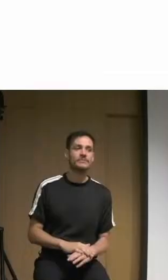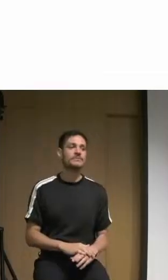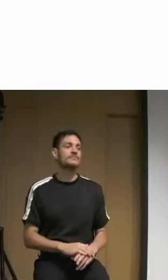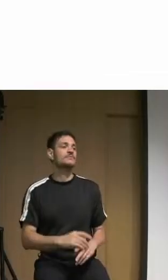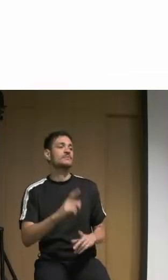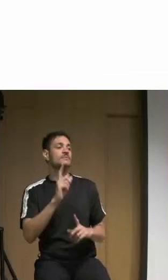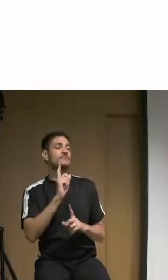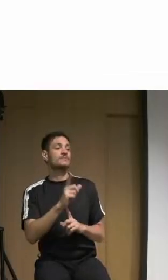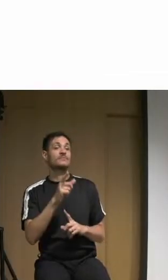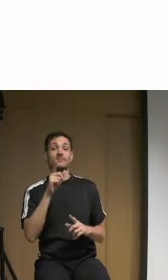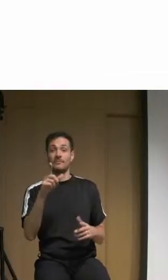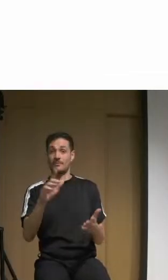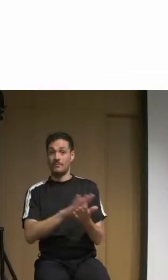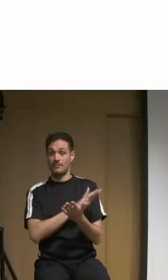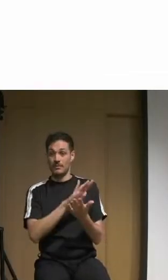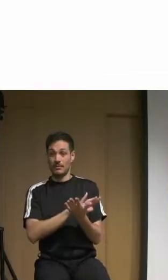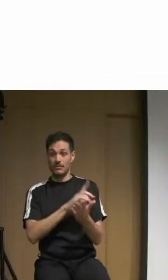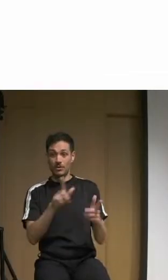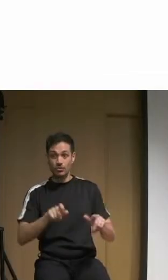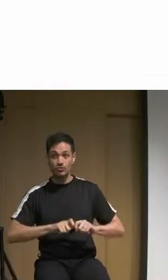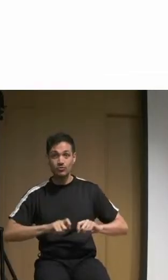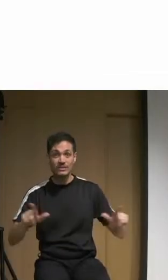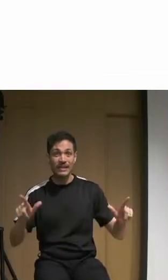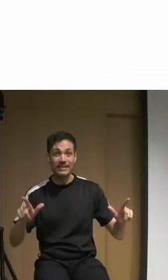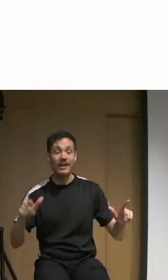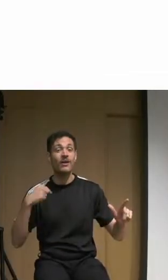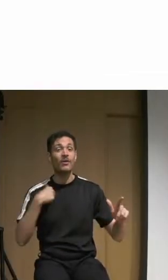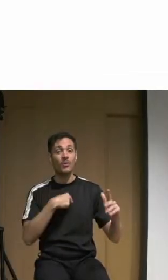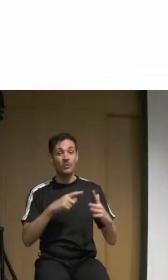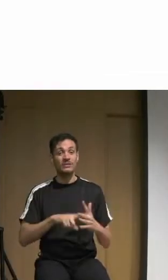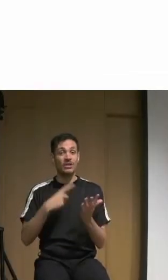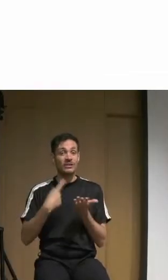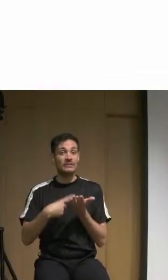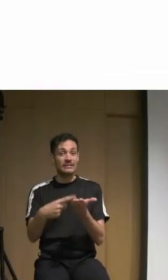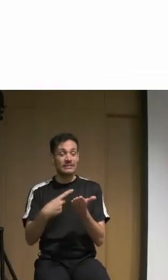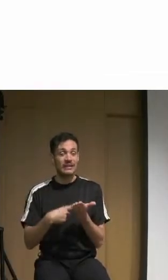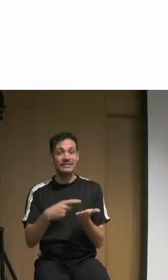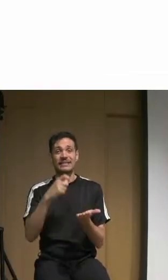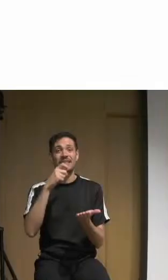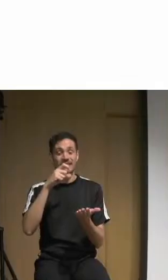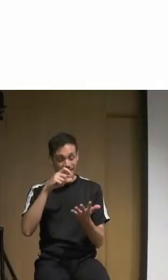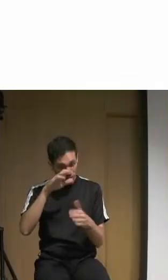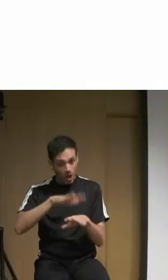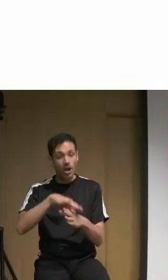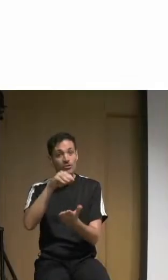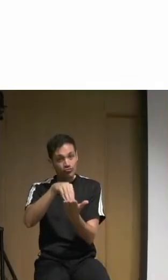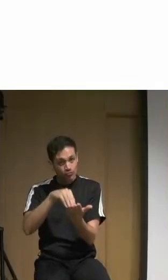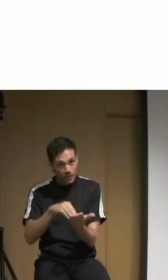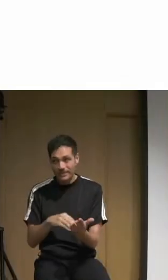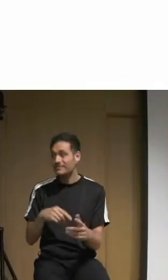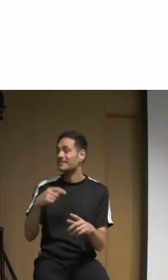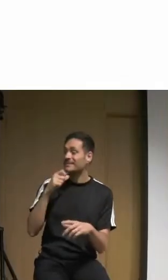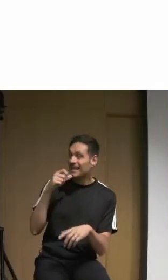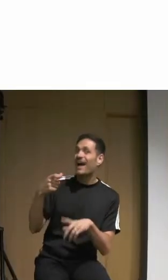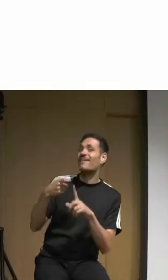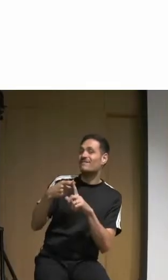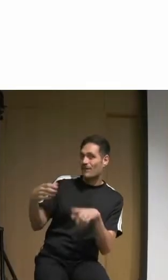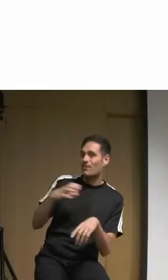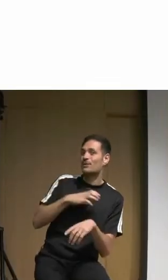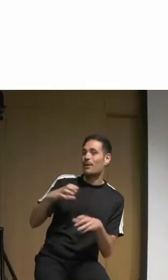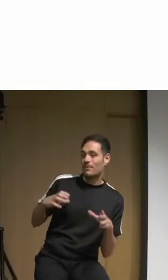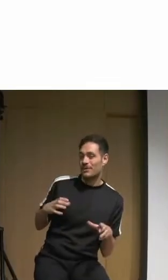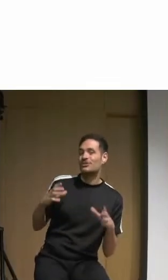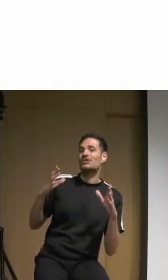put a paper out and we begin discussing it, it becomes part of a record. But it's not on behalf of the commission, so I just want to keep clarifying with the